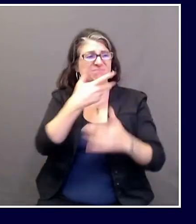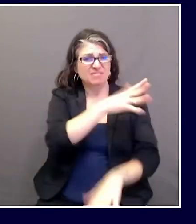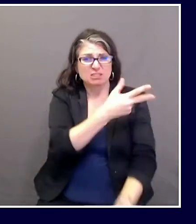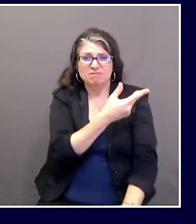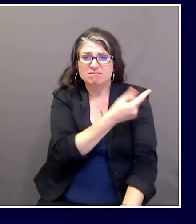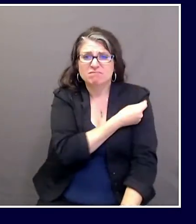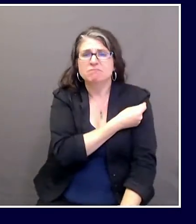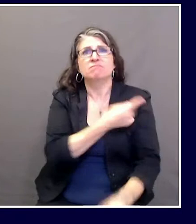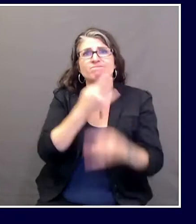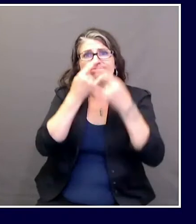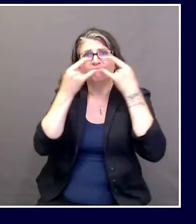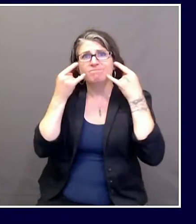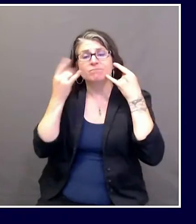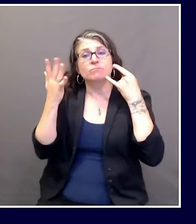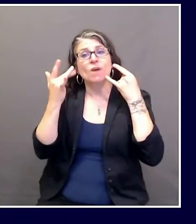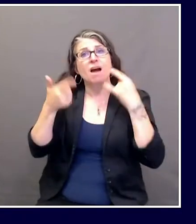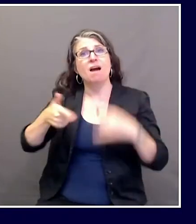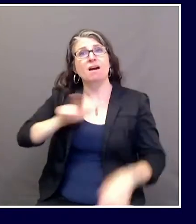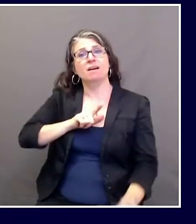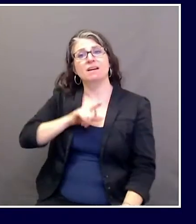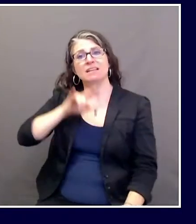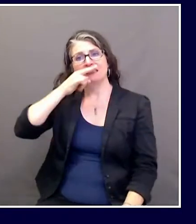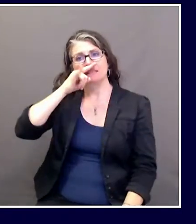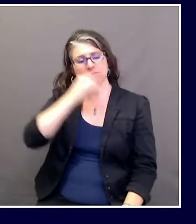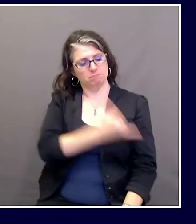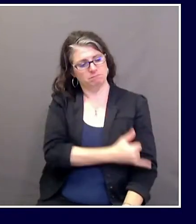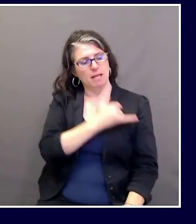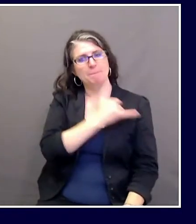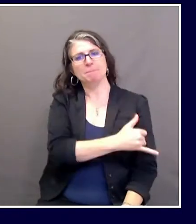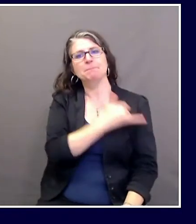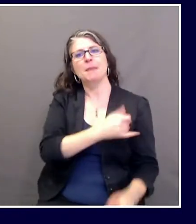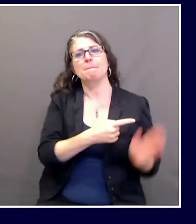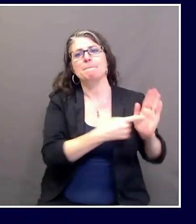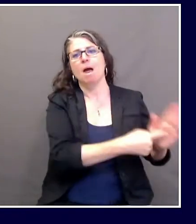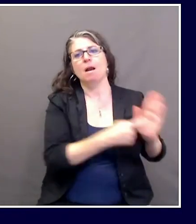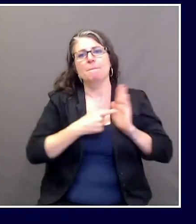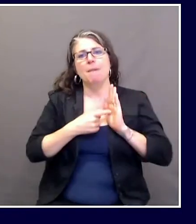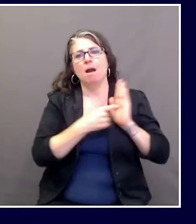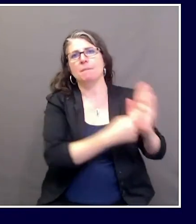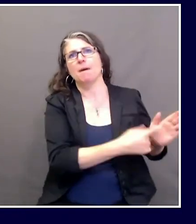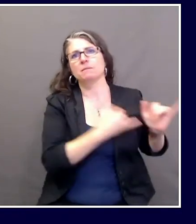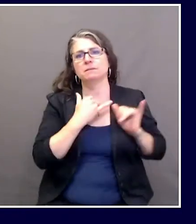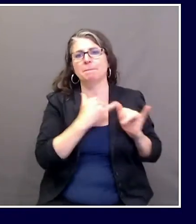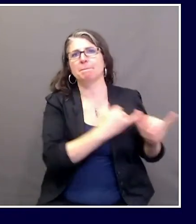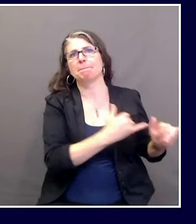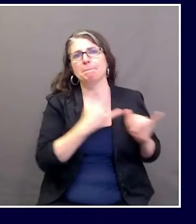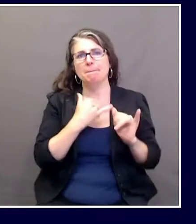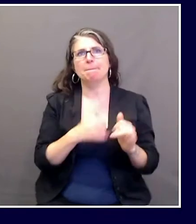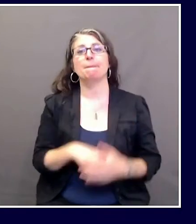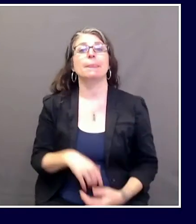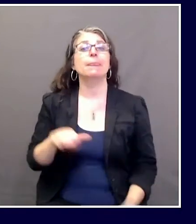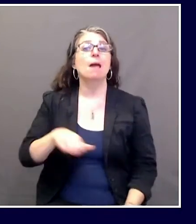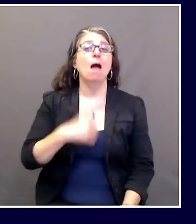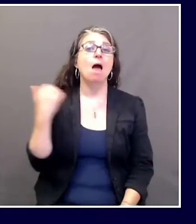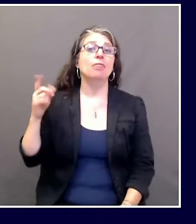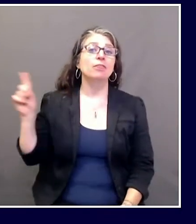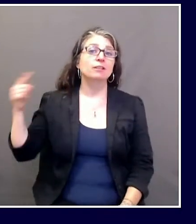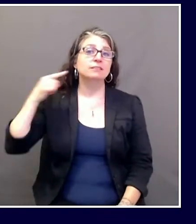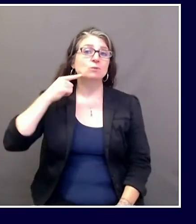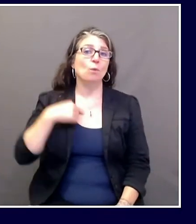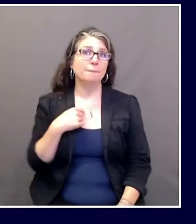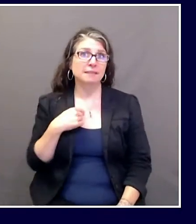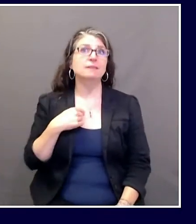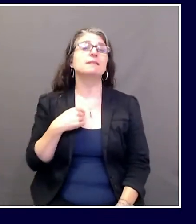person that I know very well has indicated that they're not going to wear a mask even when they're around their kids because there's no epidemiological need